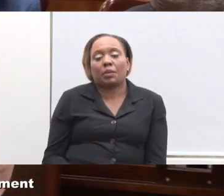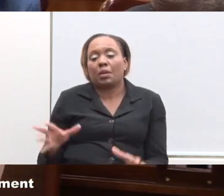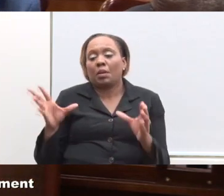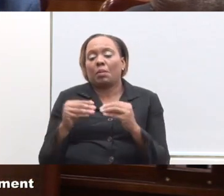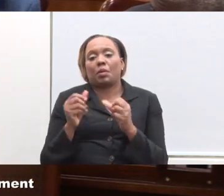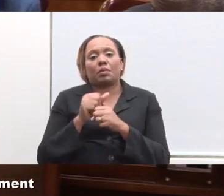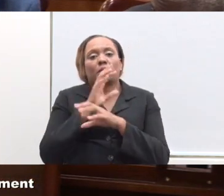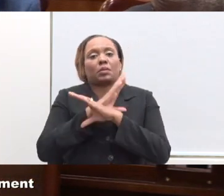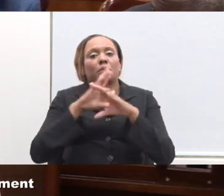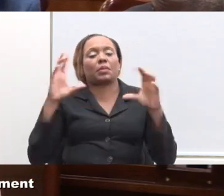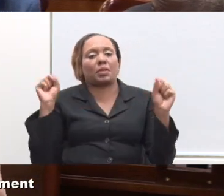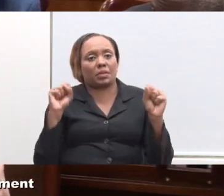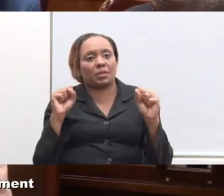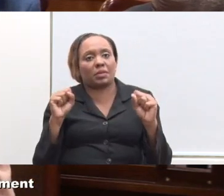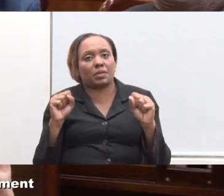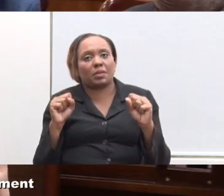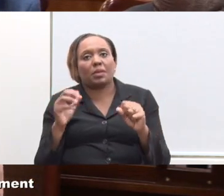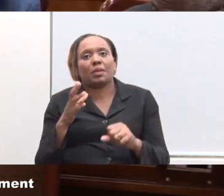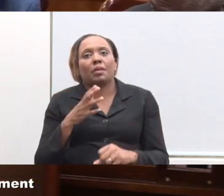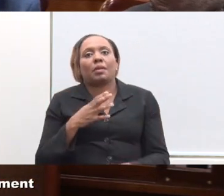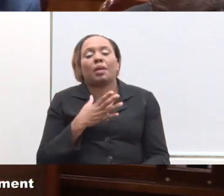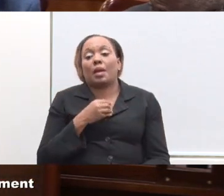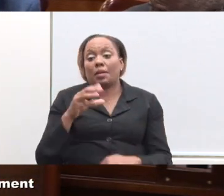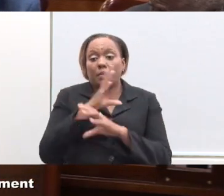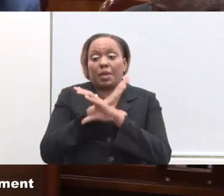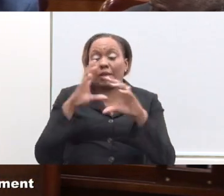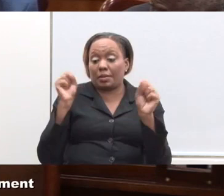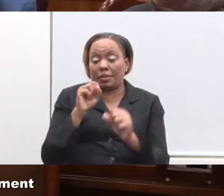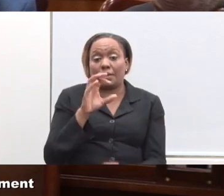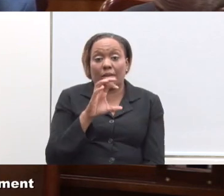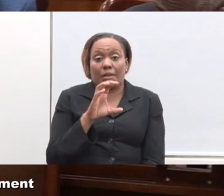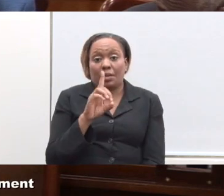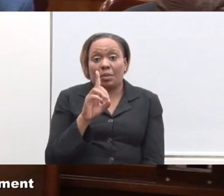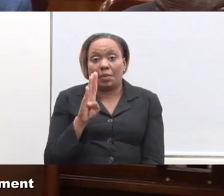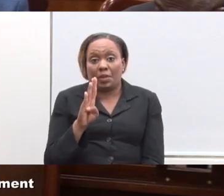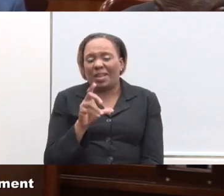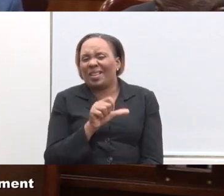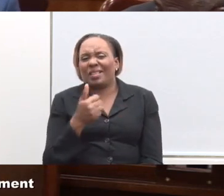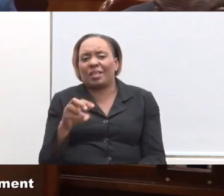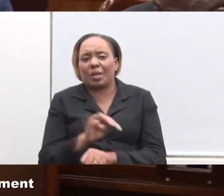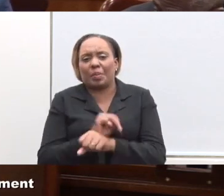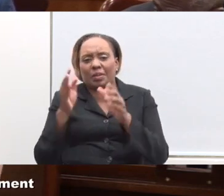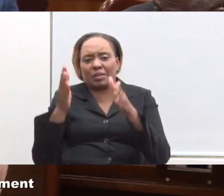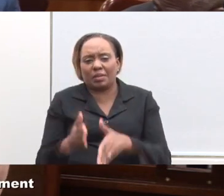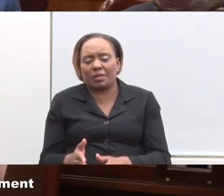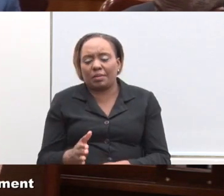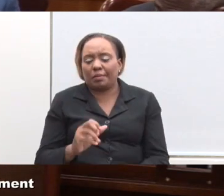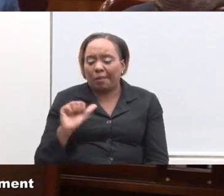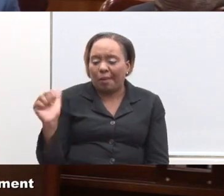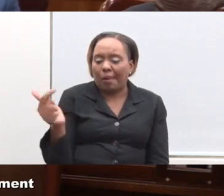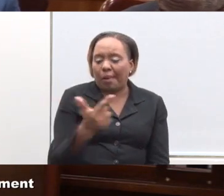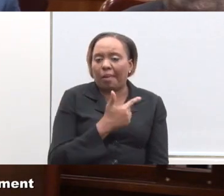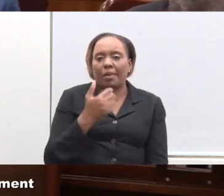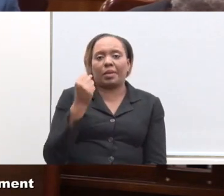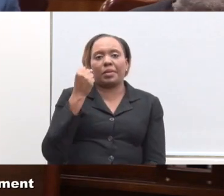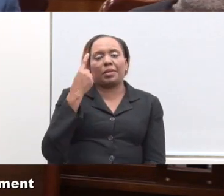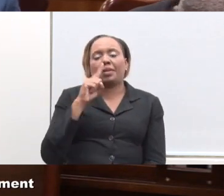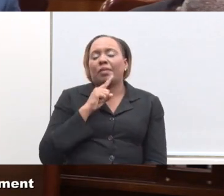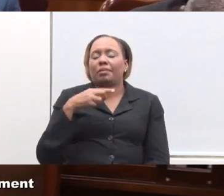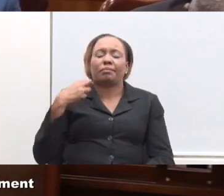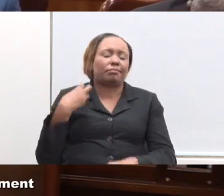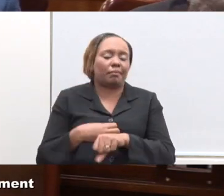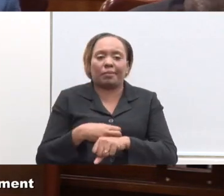they understand that this, and the President of the Caribbean Development Bank, and they all understand that this is a very